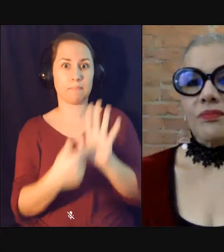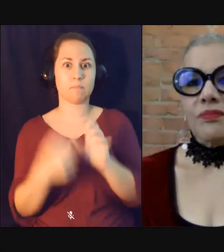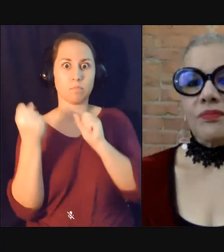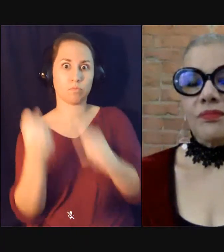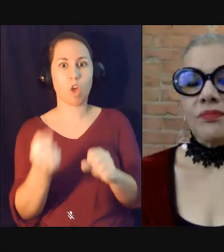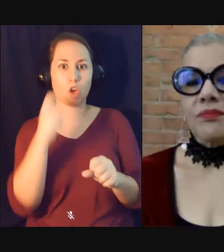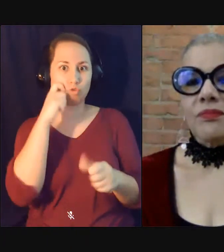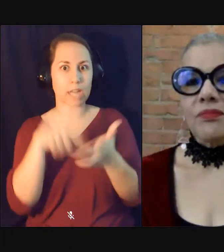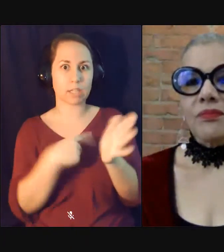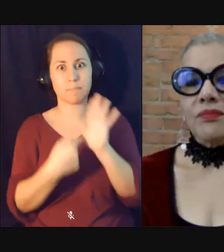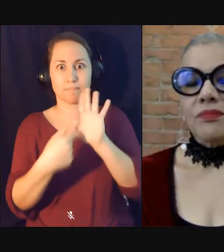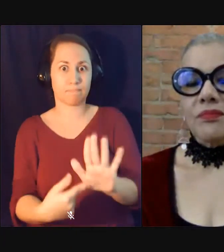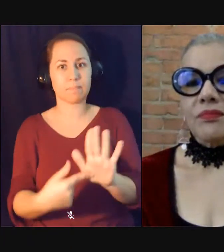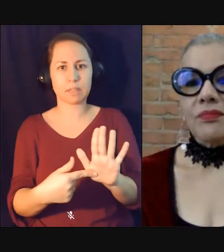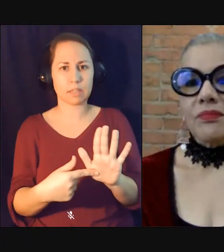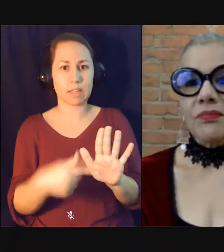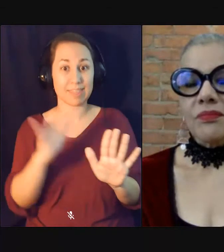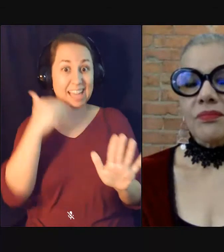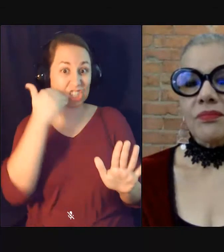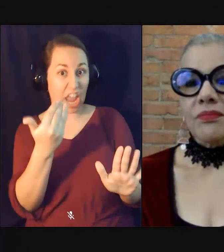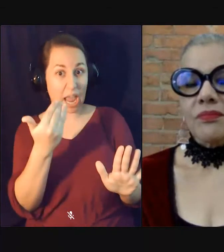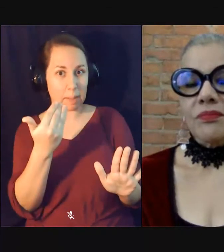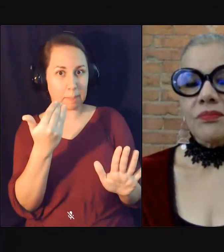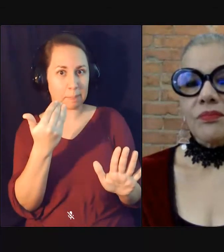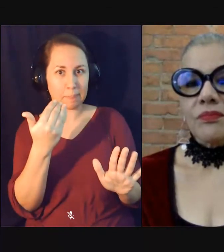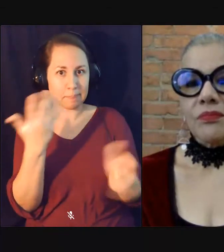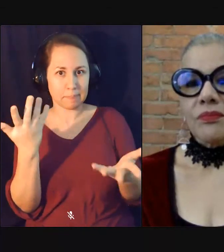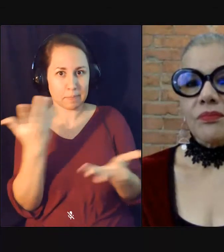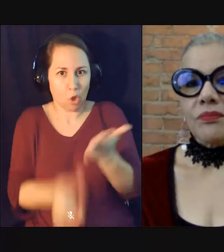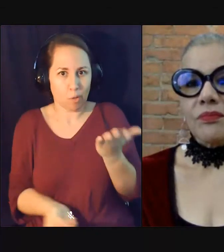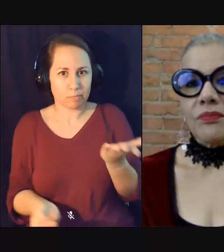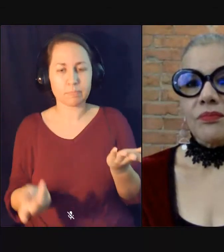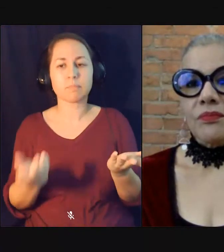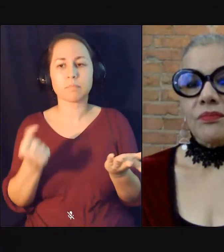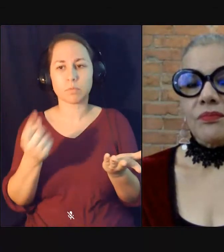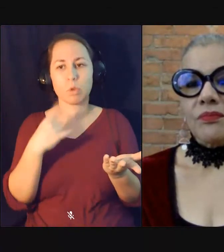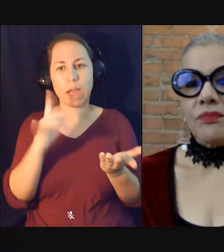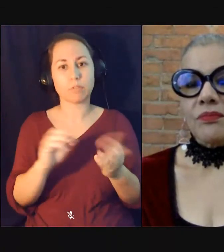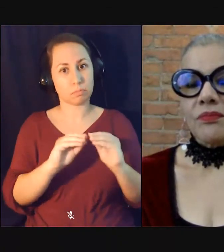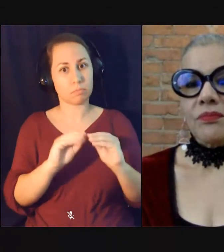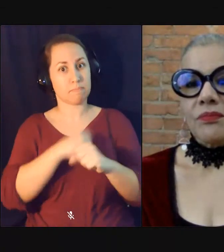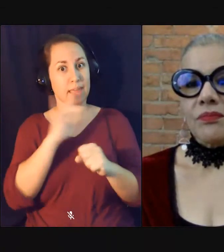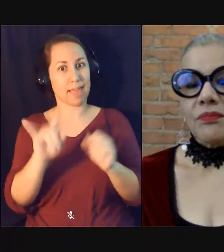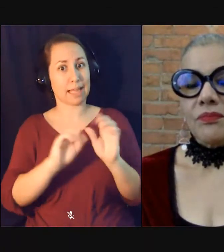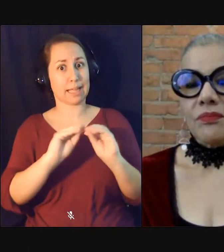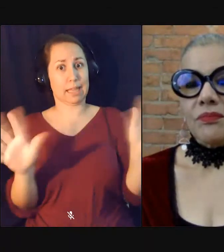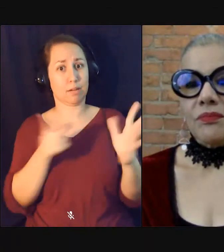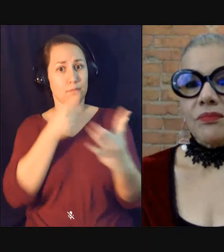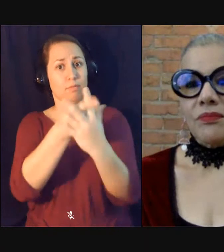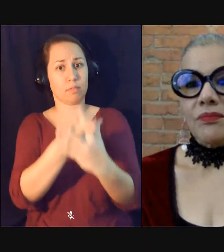shame. We need to make it clear, even at cost to ourselves, and with greater effort than a yard